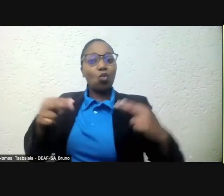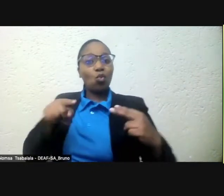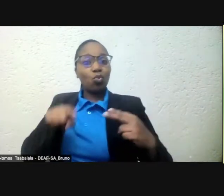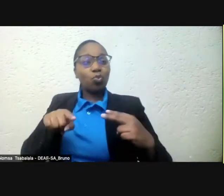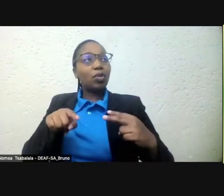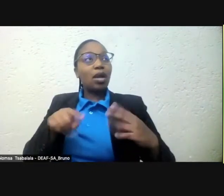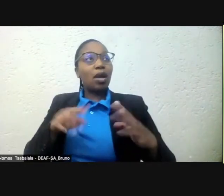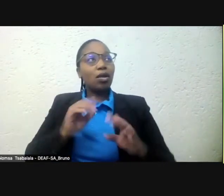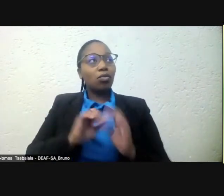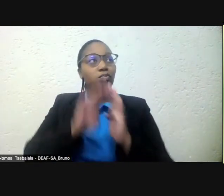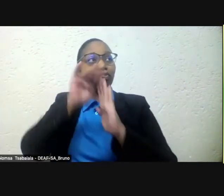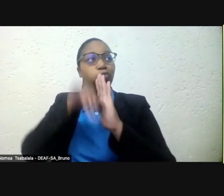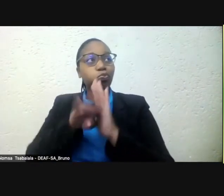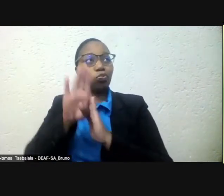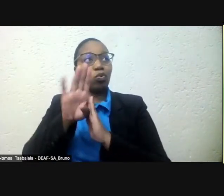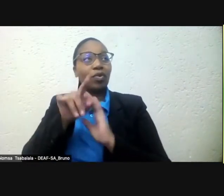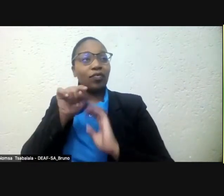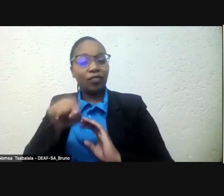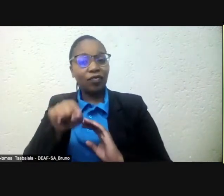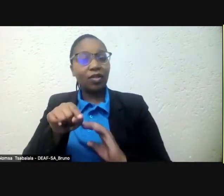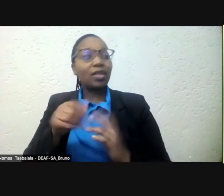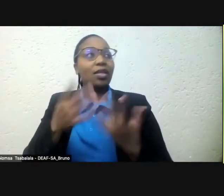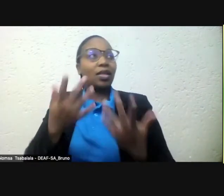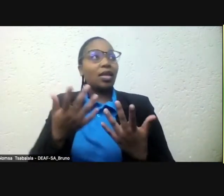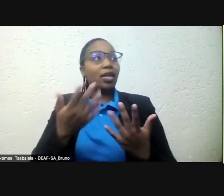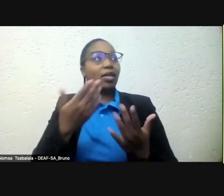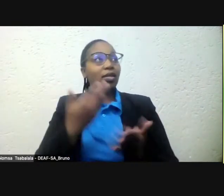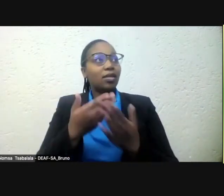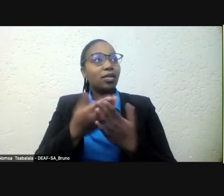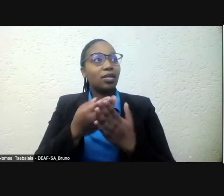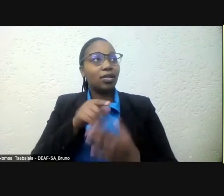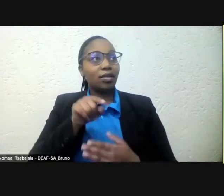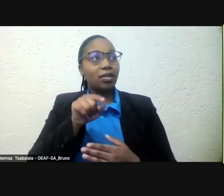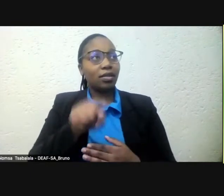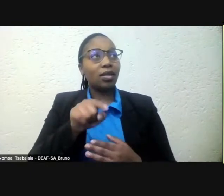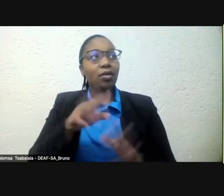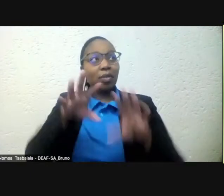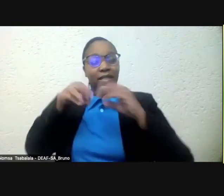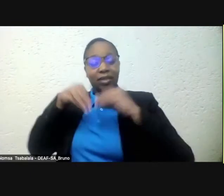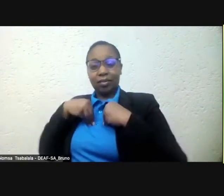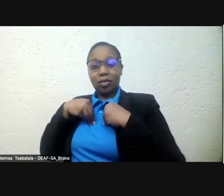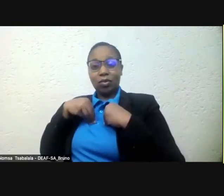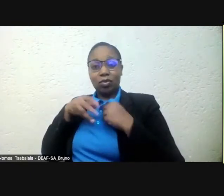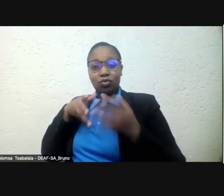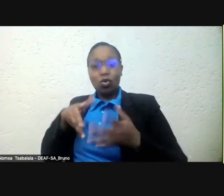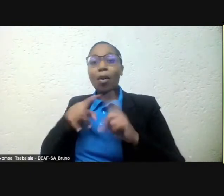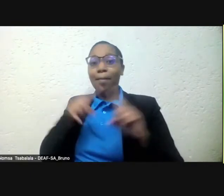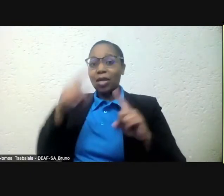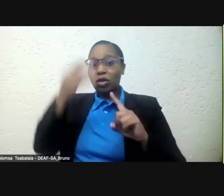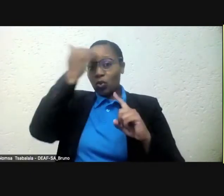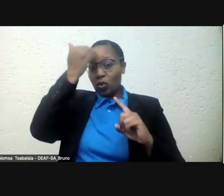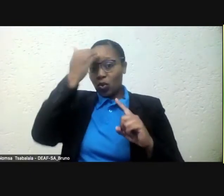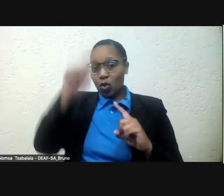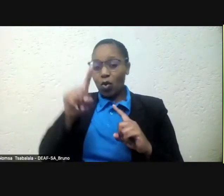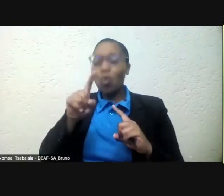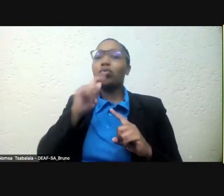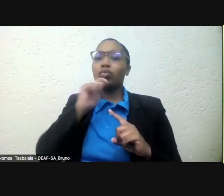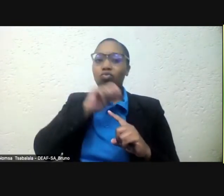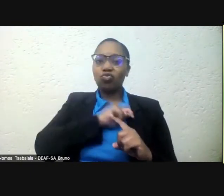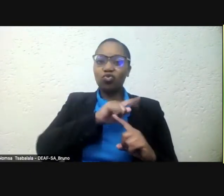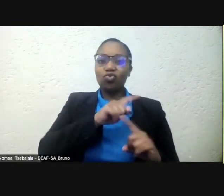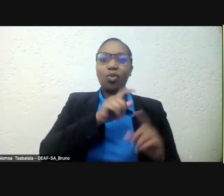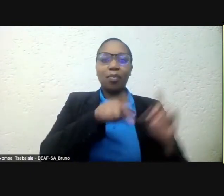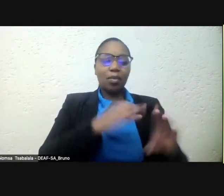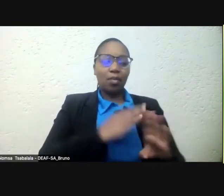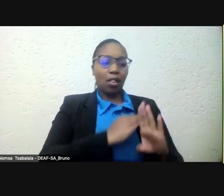that, kids can be more susceptible. But we do know that there is an immunity gap with adults